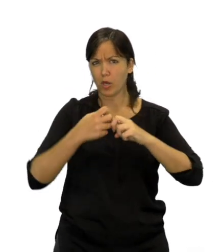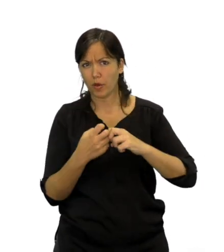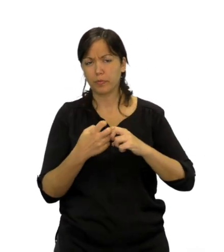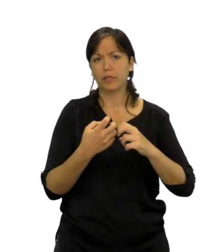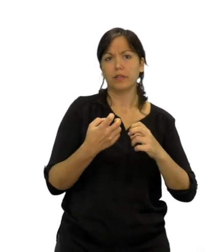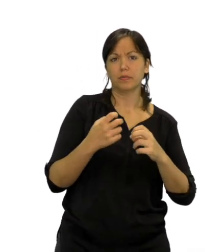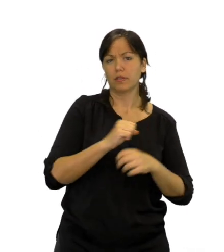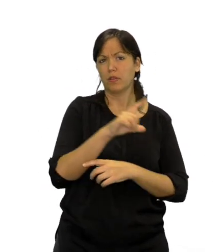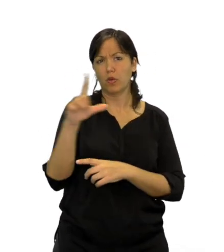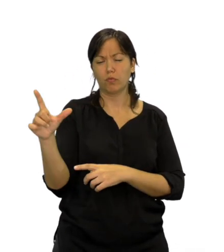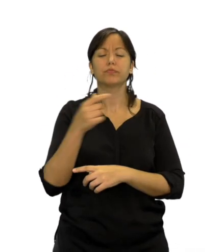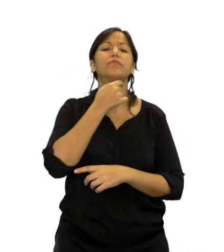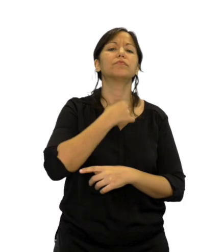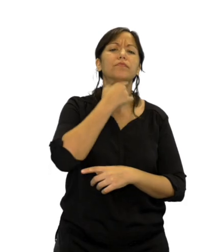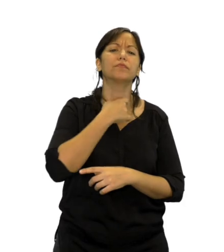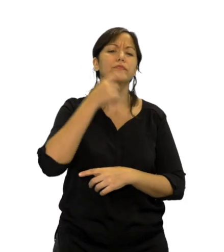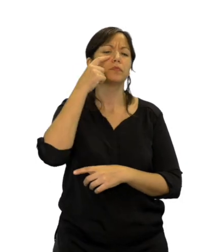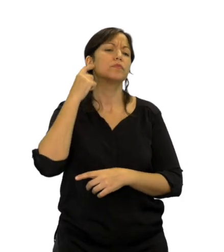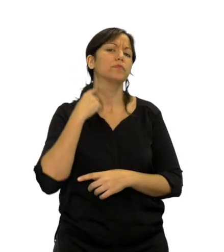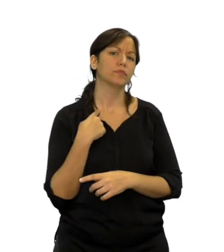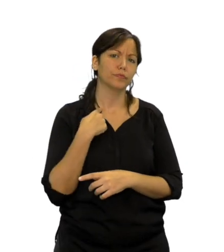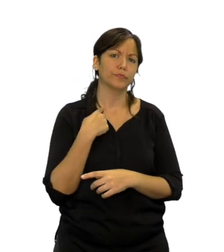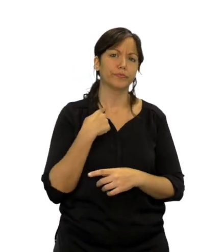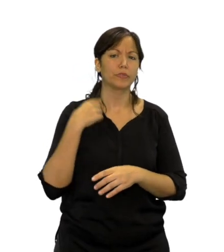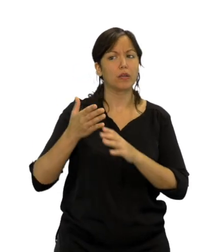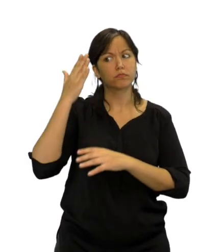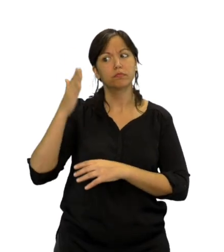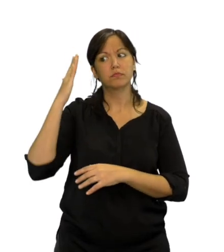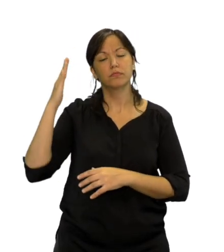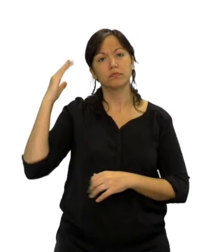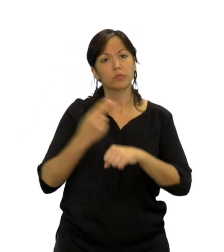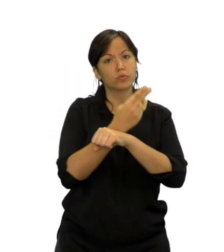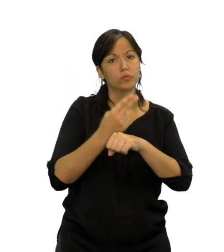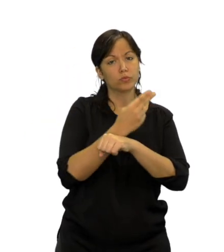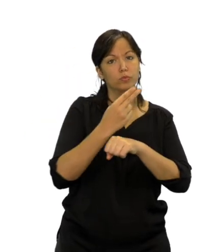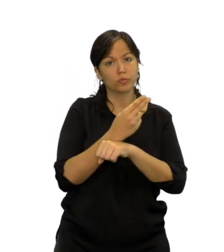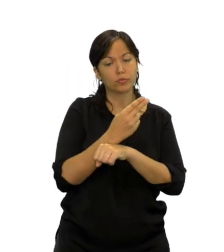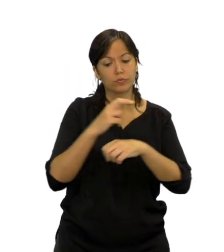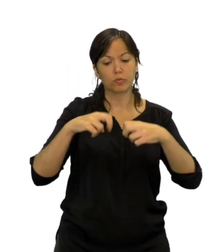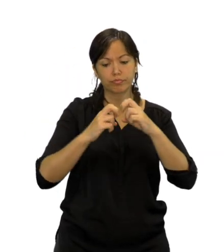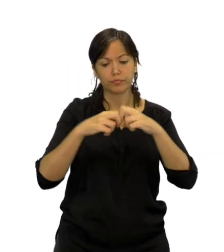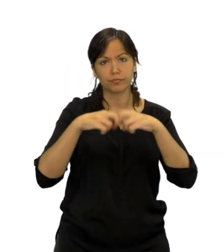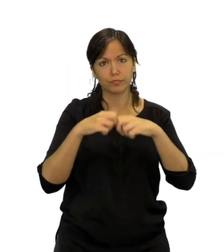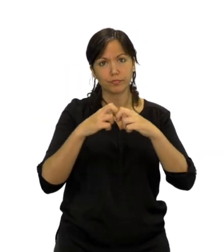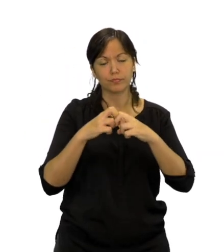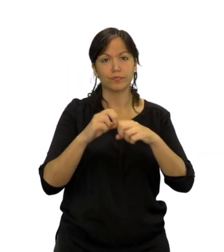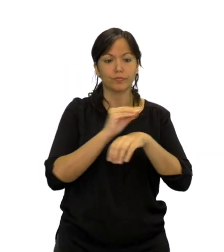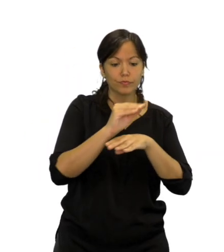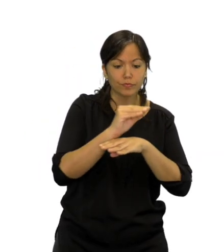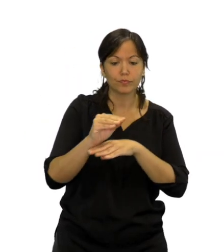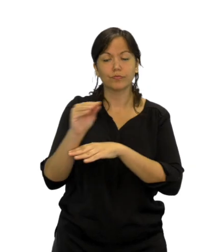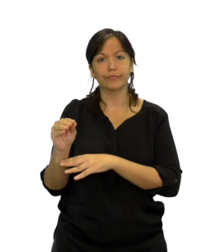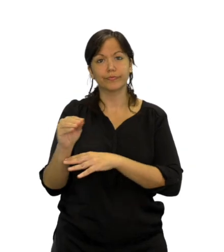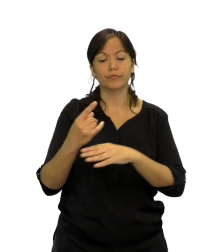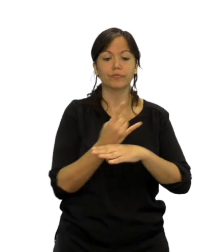diseases such as pharyngitis and laryngitis. The leaves were traditionally used to treat wounds. Flowers